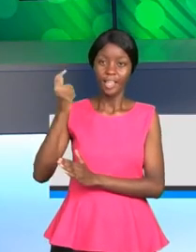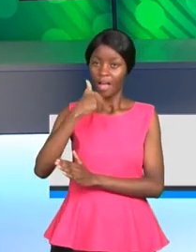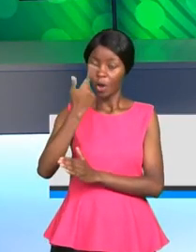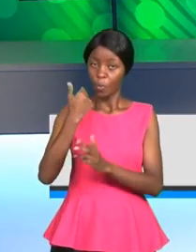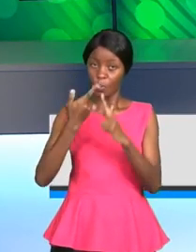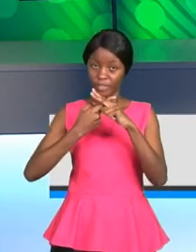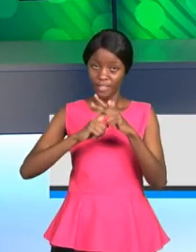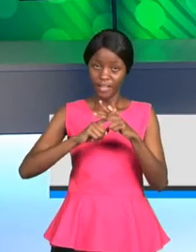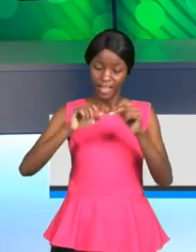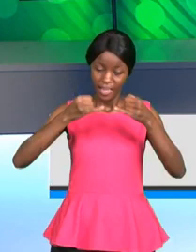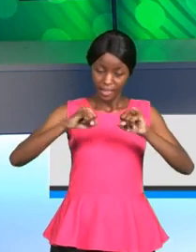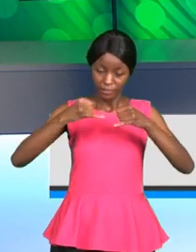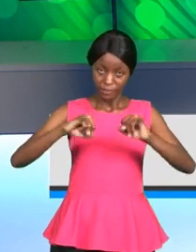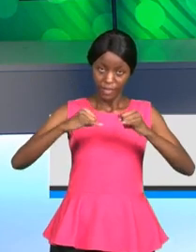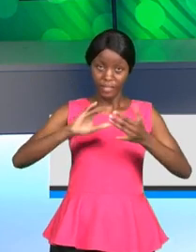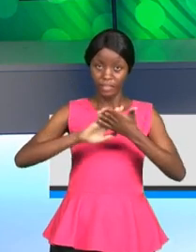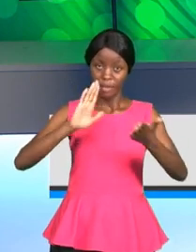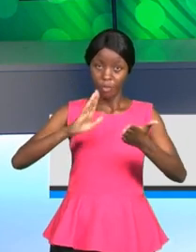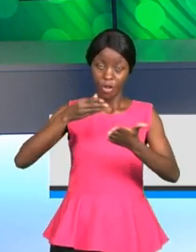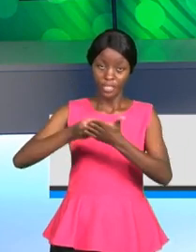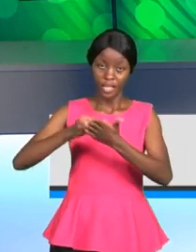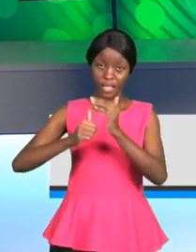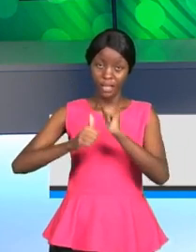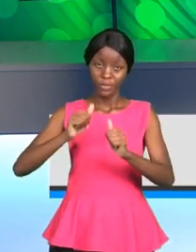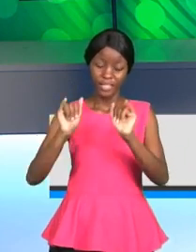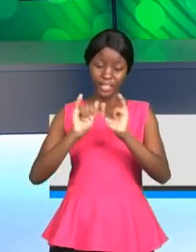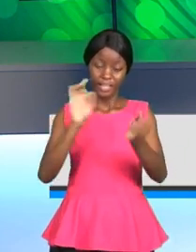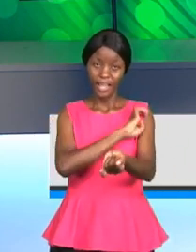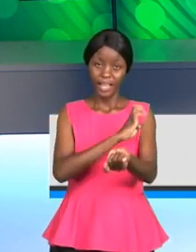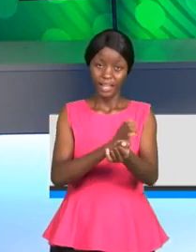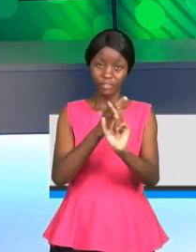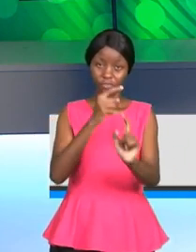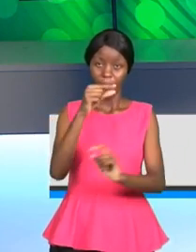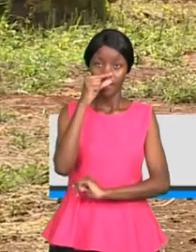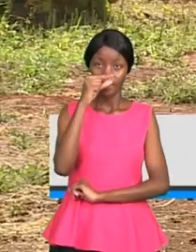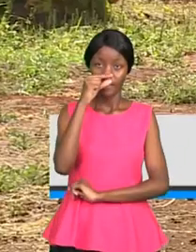started implementing the much-needed sources of clean energy from biogas production.